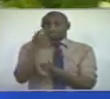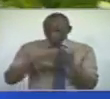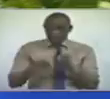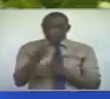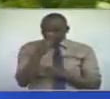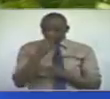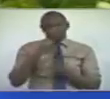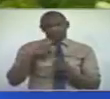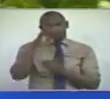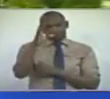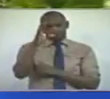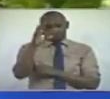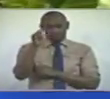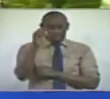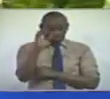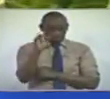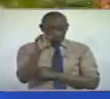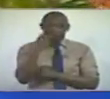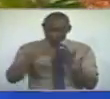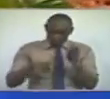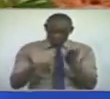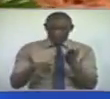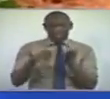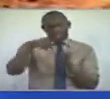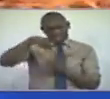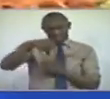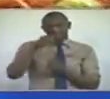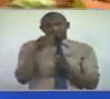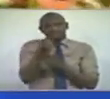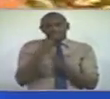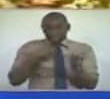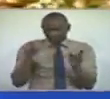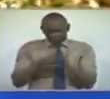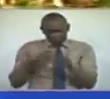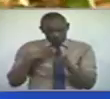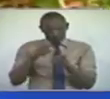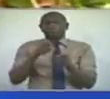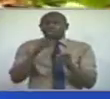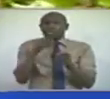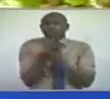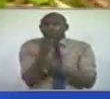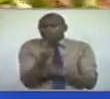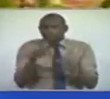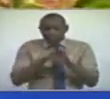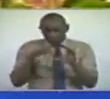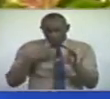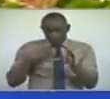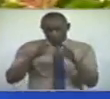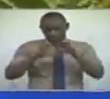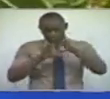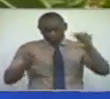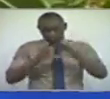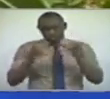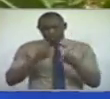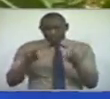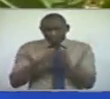Food and Agricultural Organization, pulses, a subgroup of legumes, are crop plant members of leguminous family,